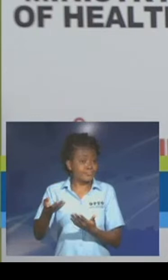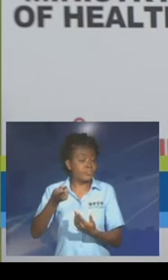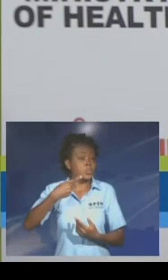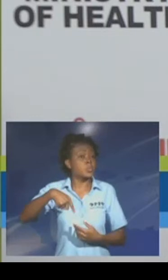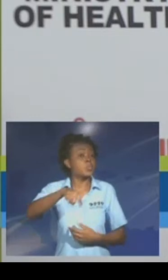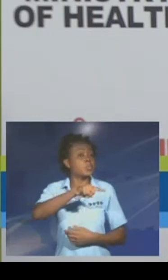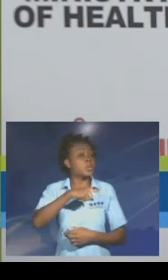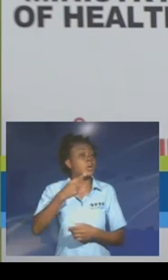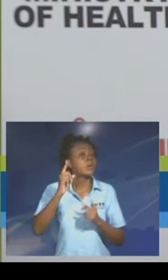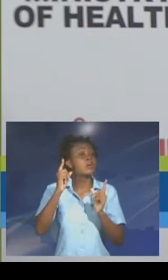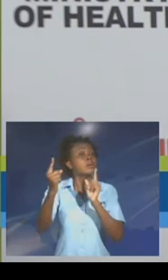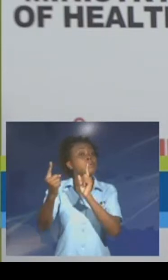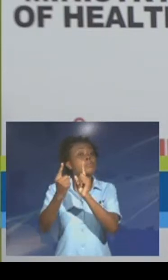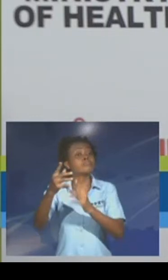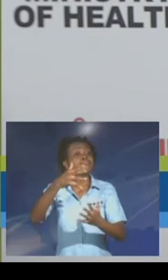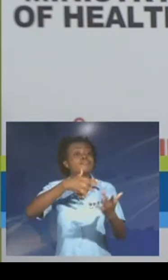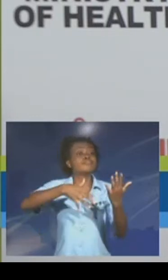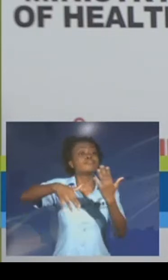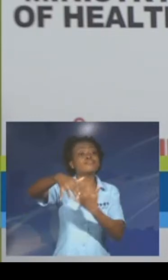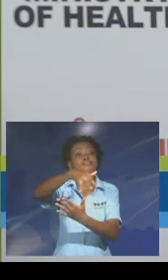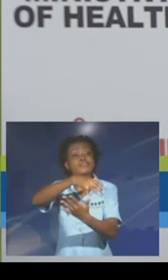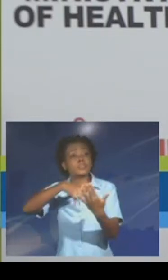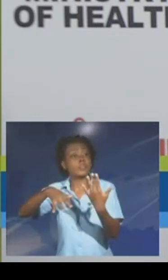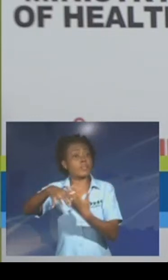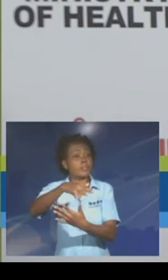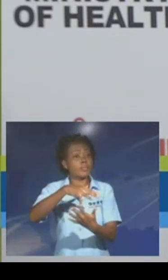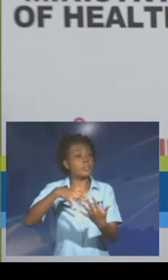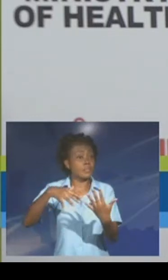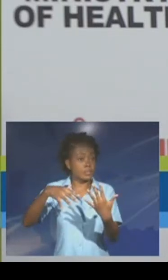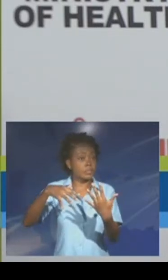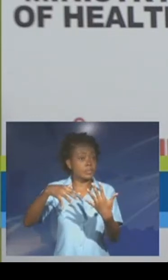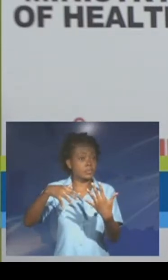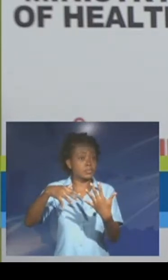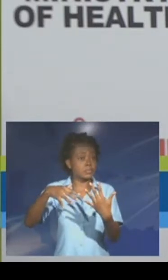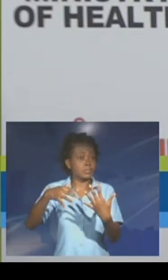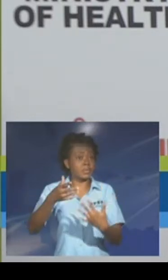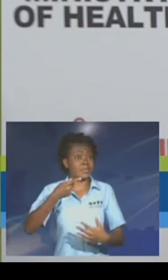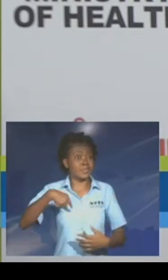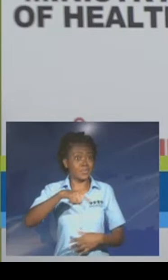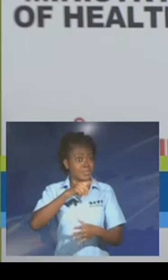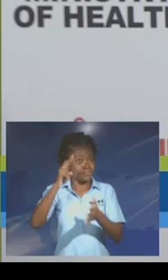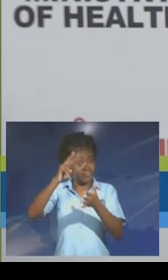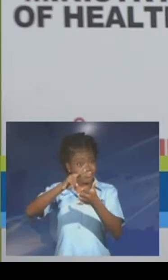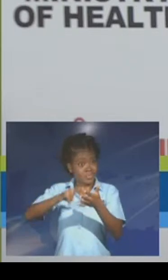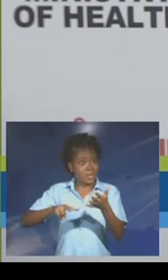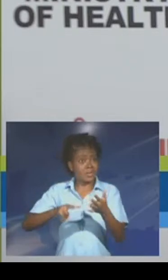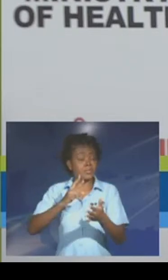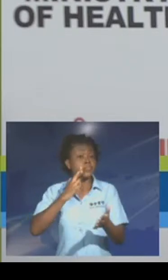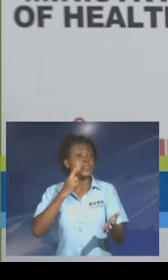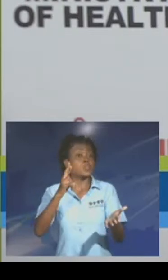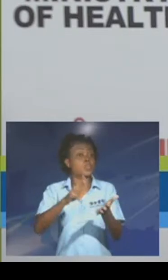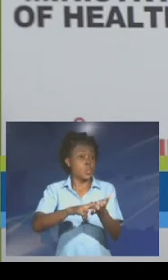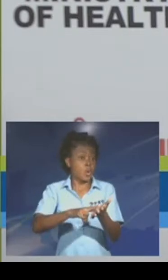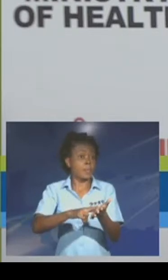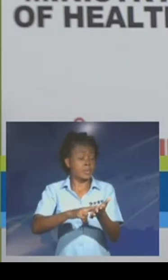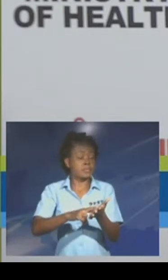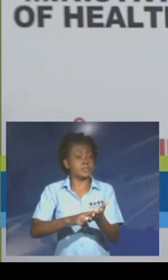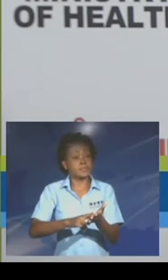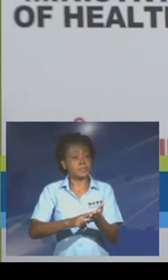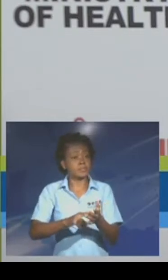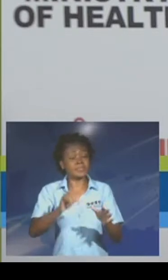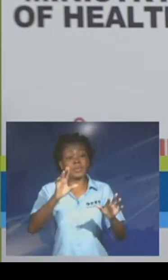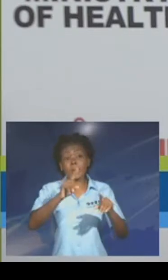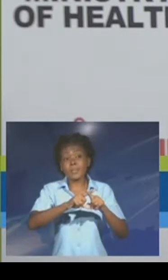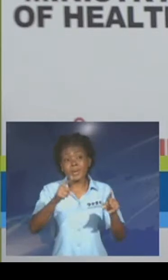is some data to suggest what you are saying, but I think the best thing that we could do is not to stigmatize any